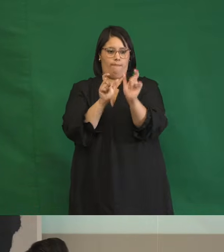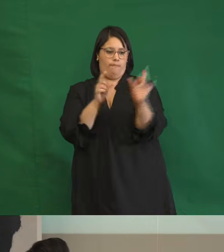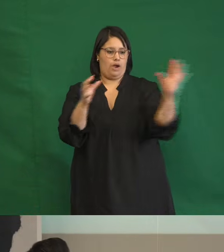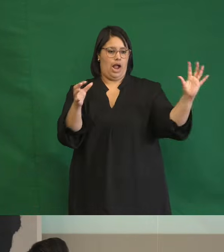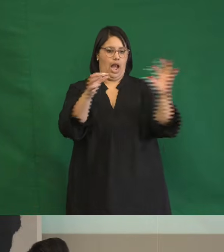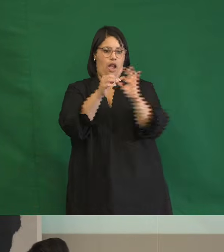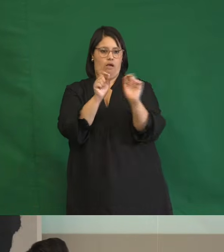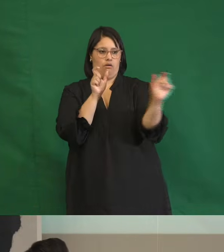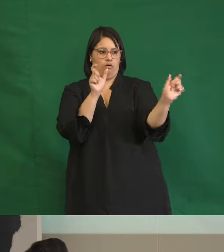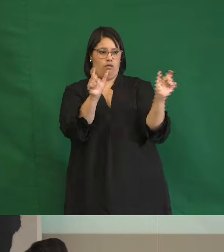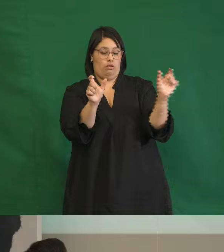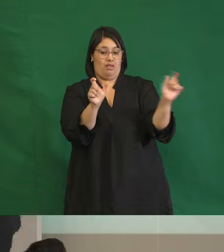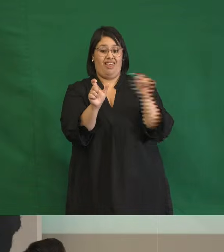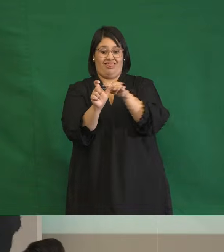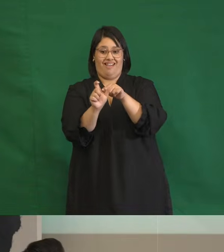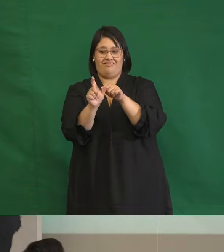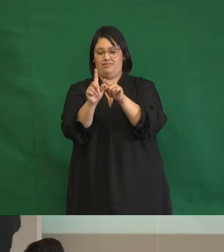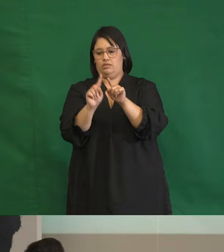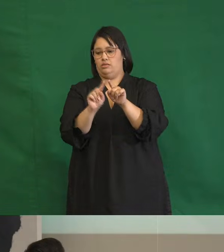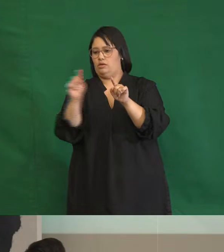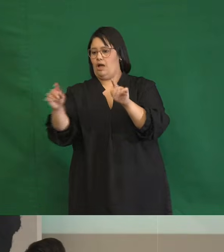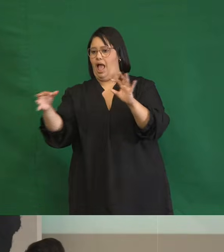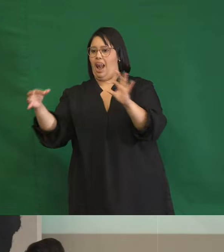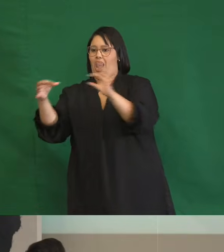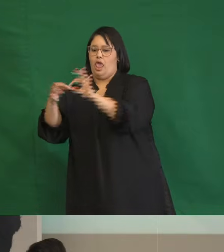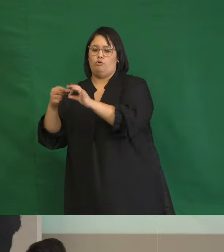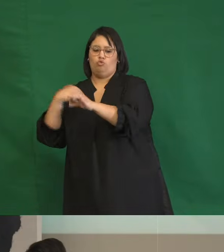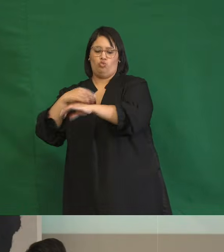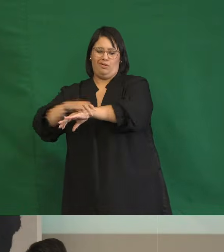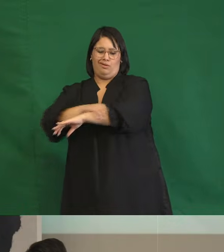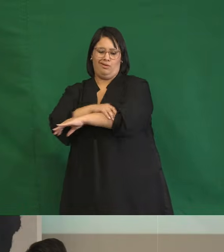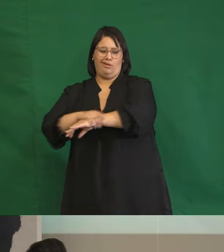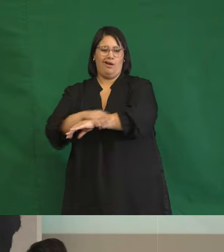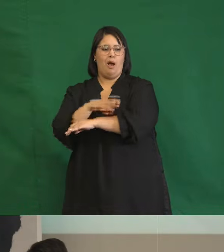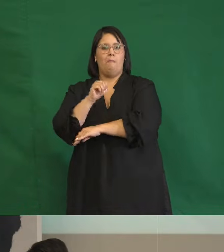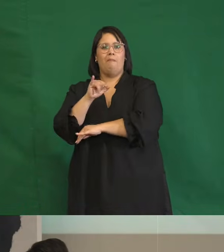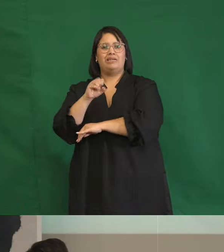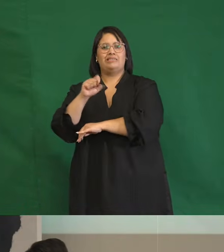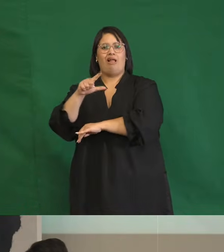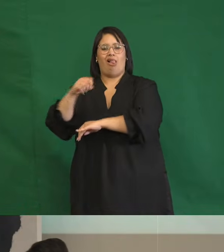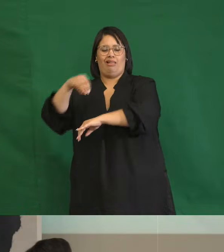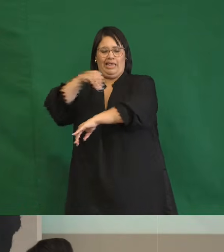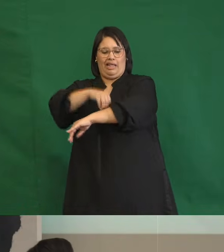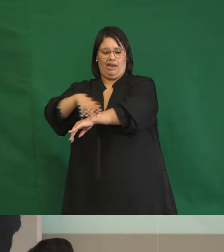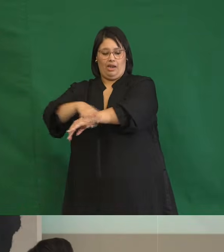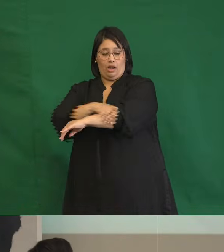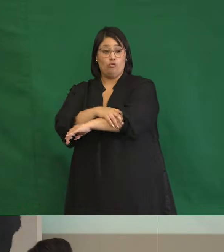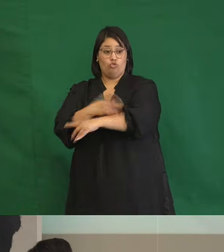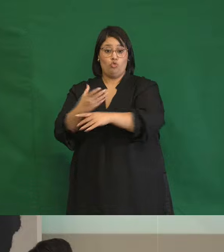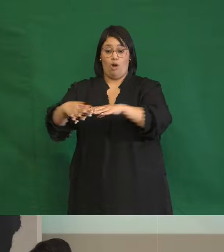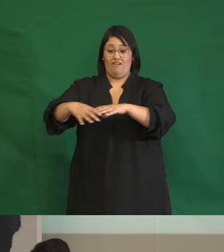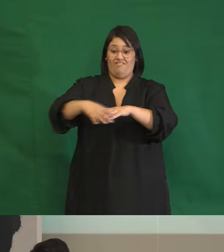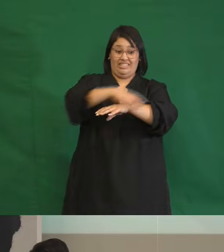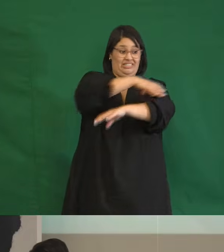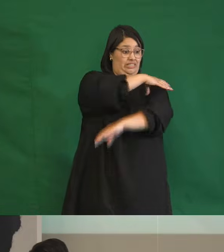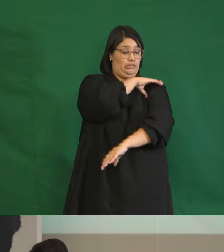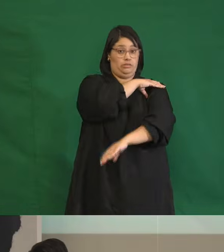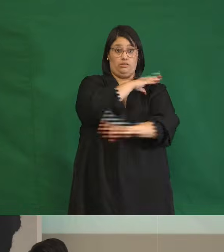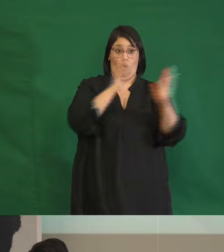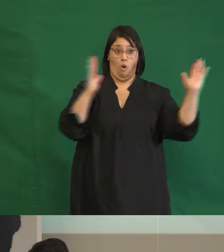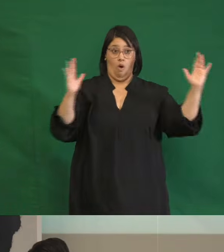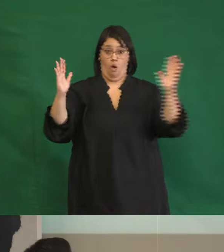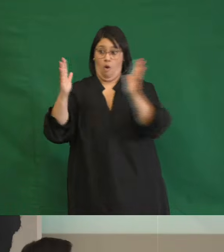some way related to a muscle, which then, if you take the whole network into